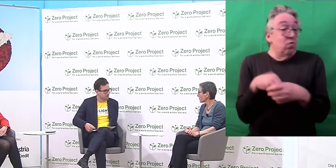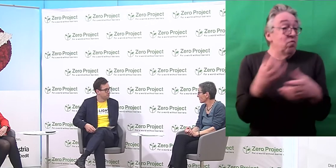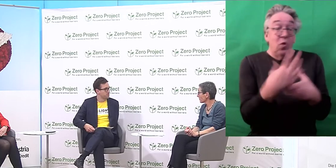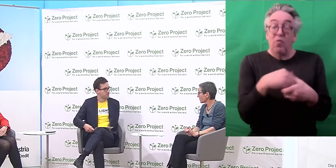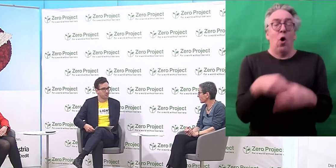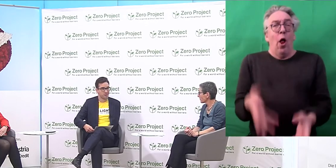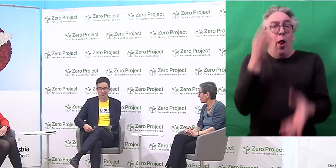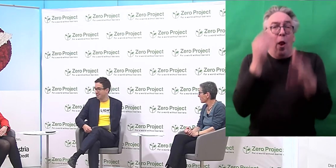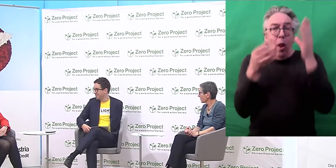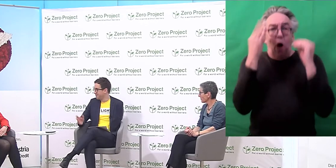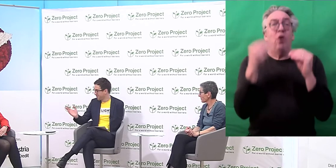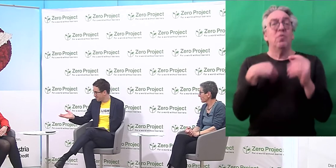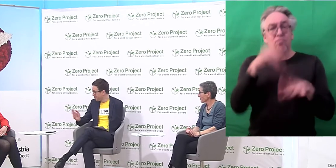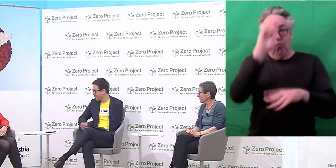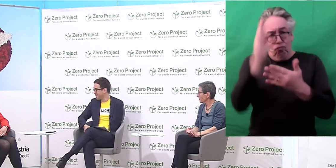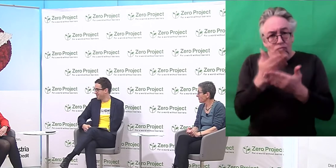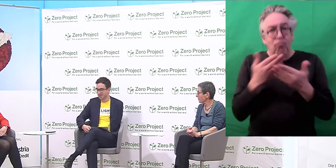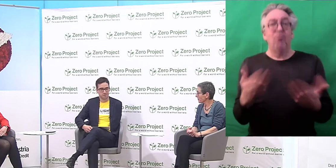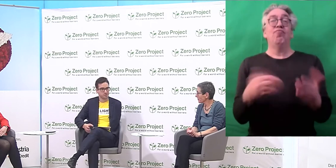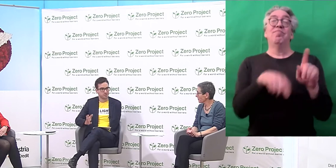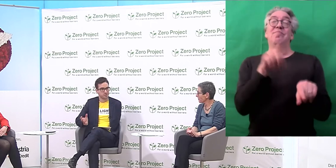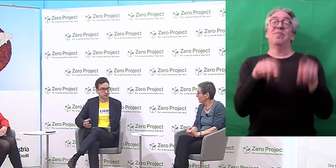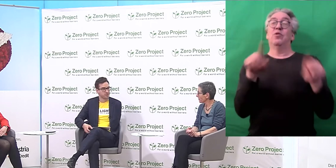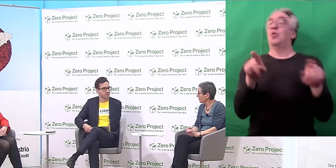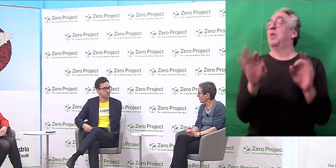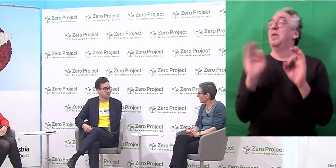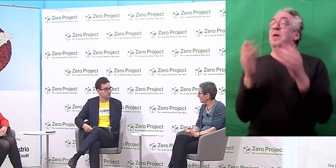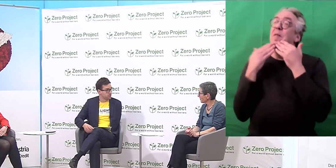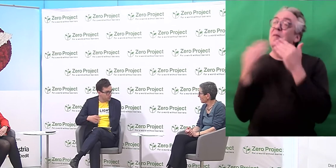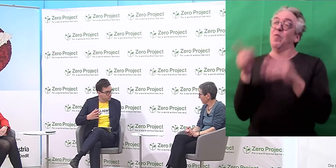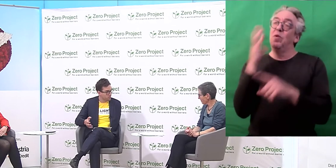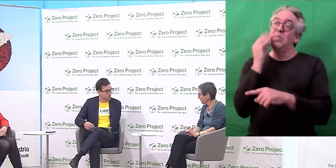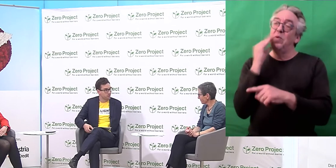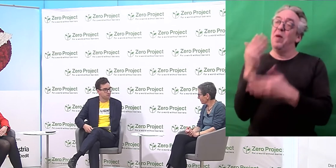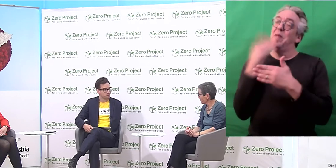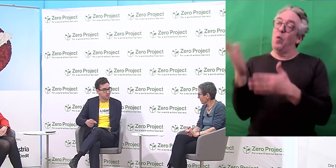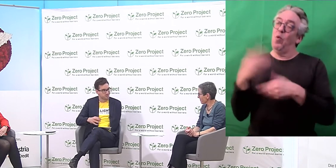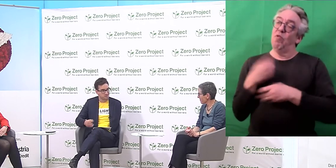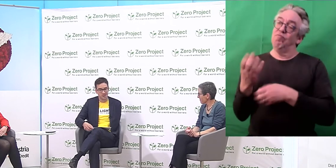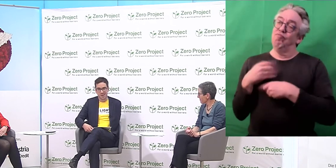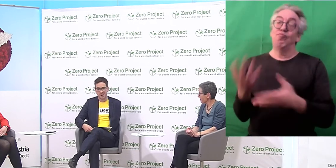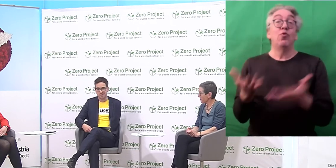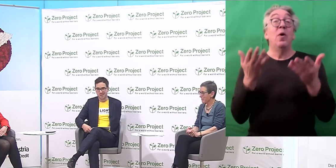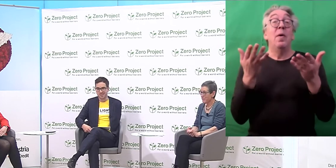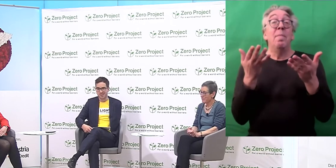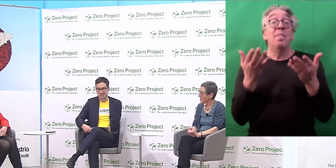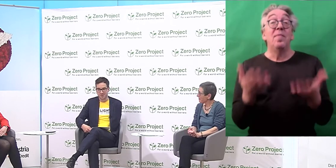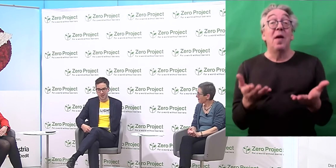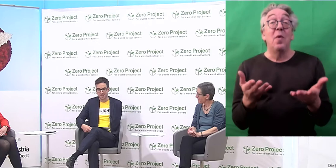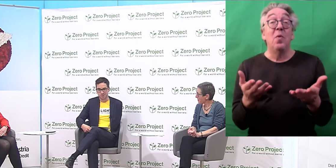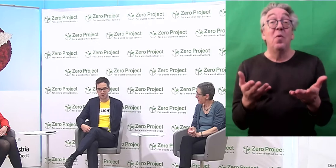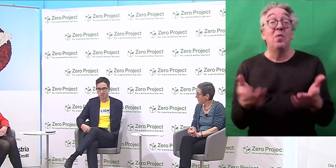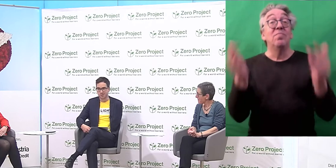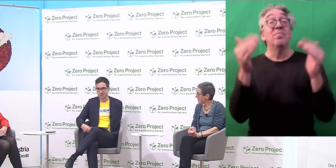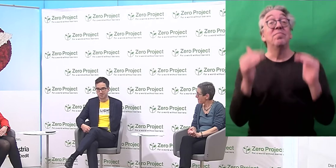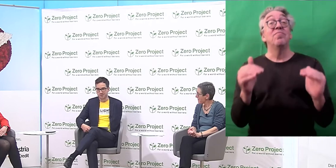your input and thank you for your experience in sharing it. We will now go on to get some other advice,